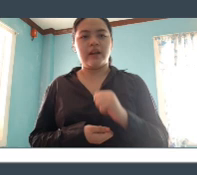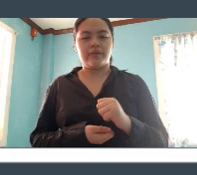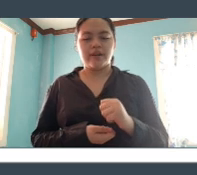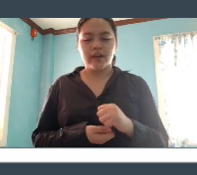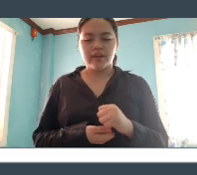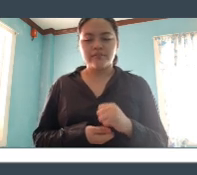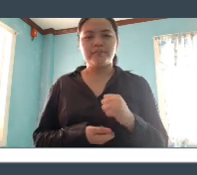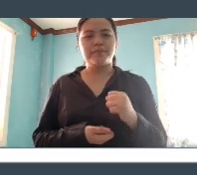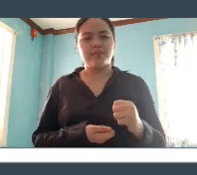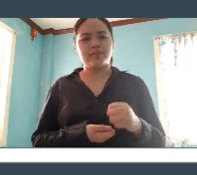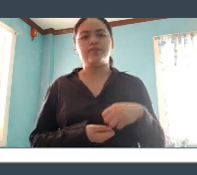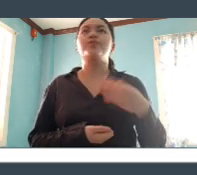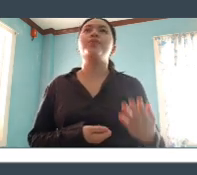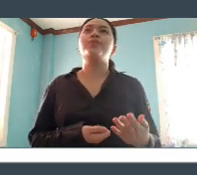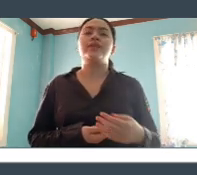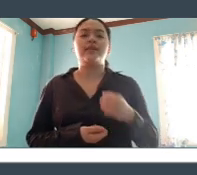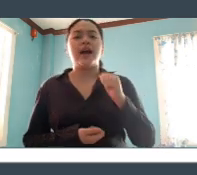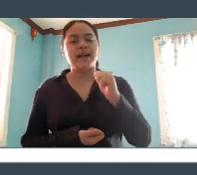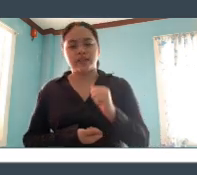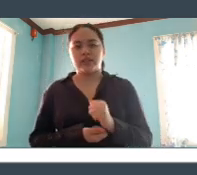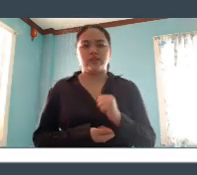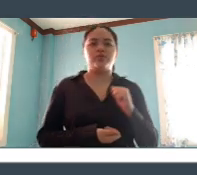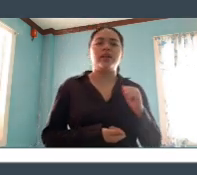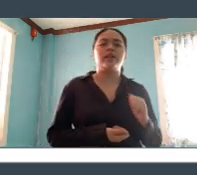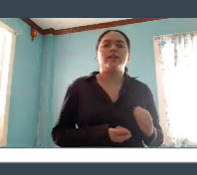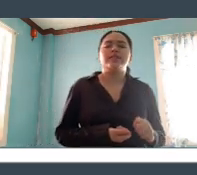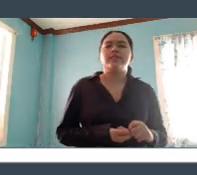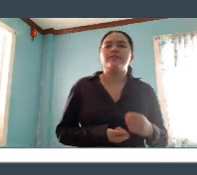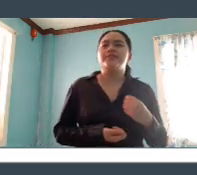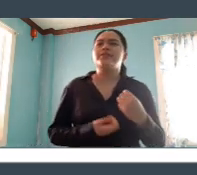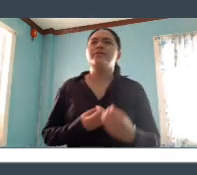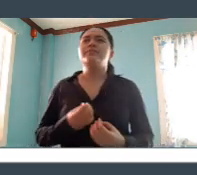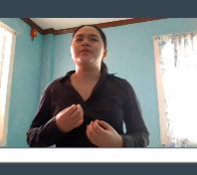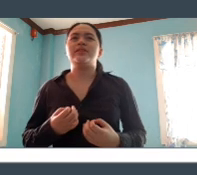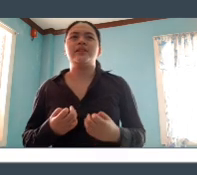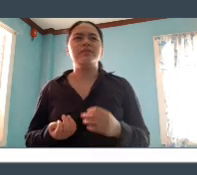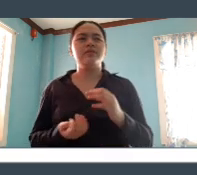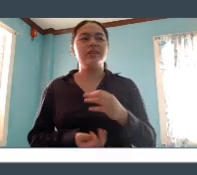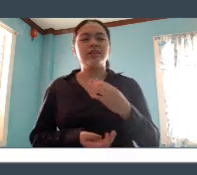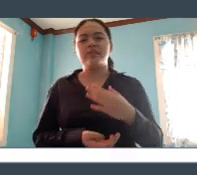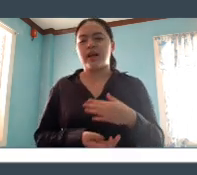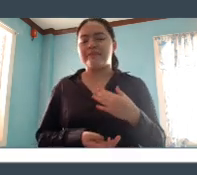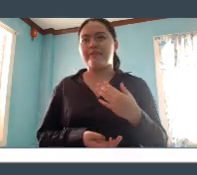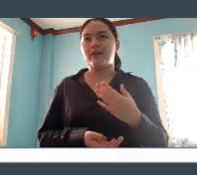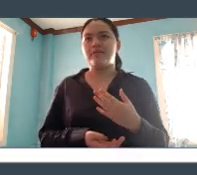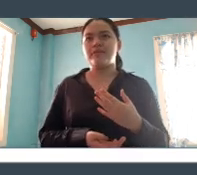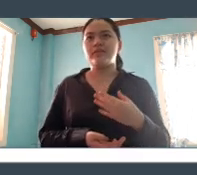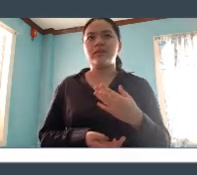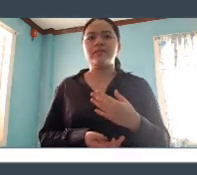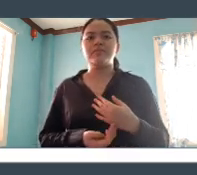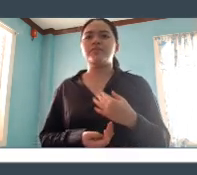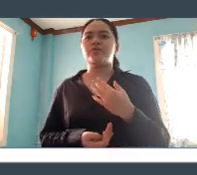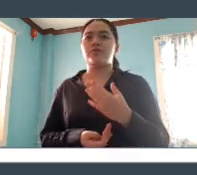of flower and reproduce through asexual. Now, for example, like though they don't have flower,